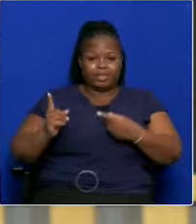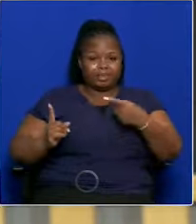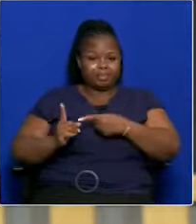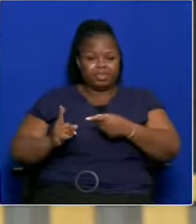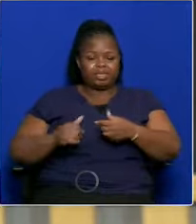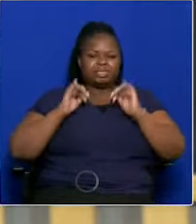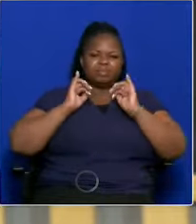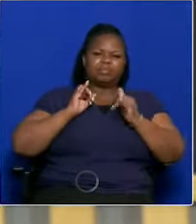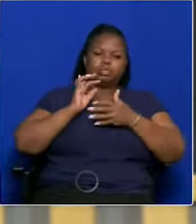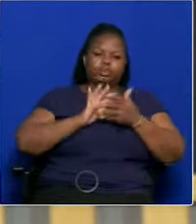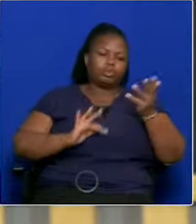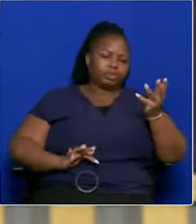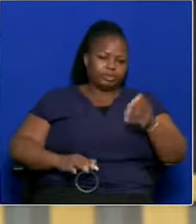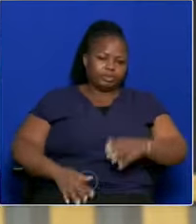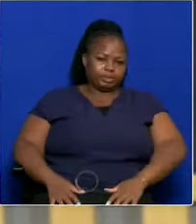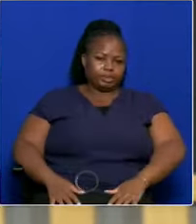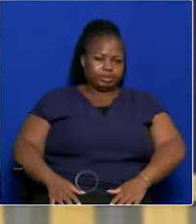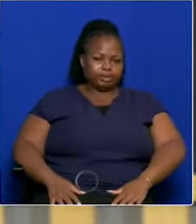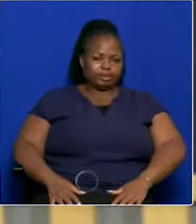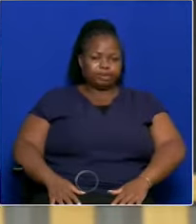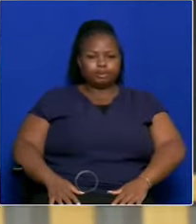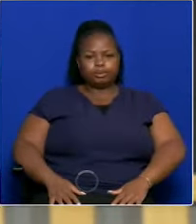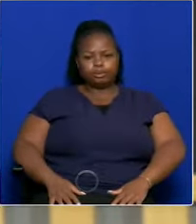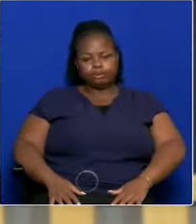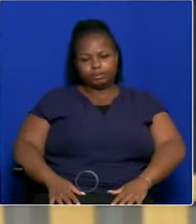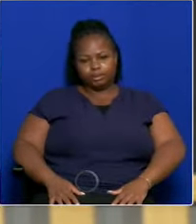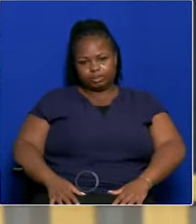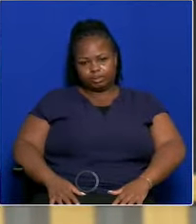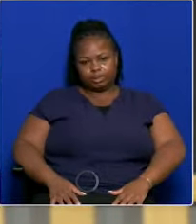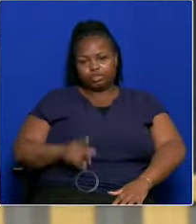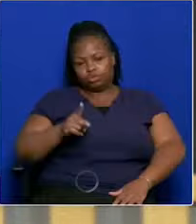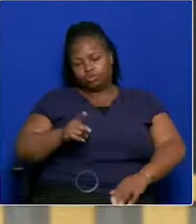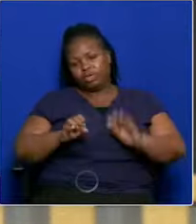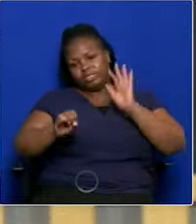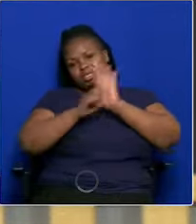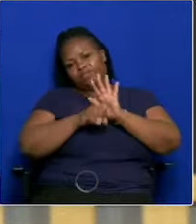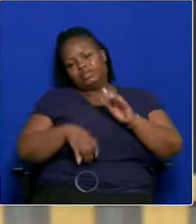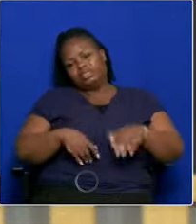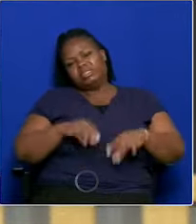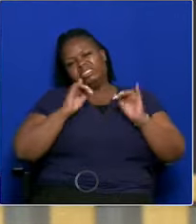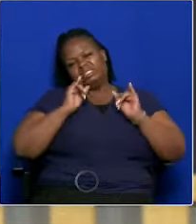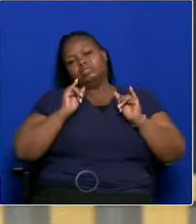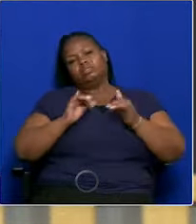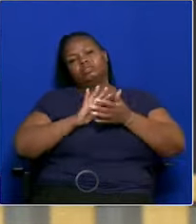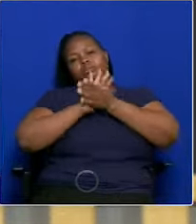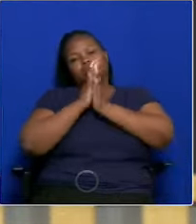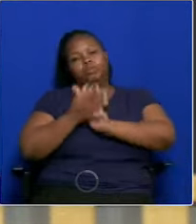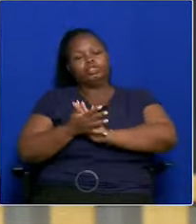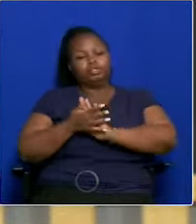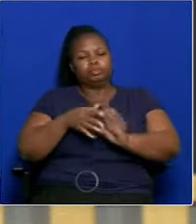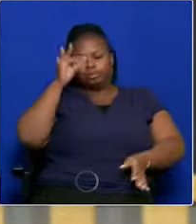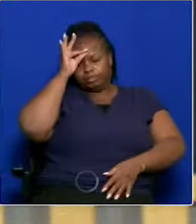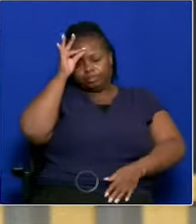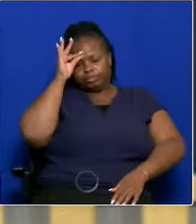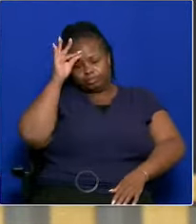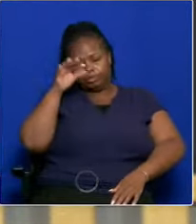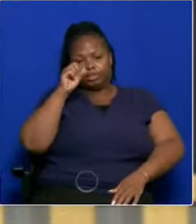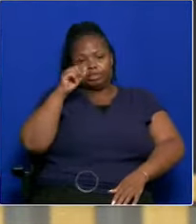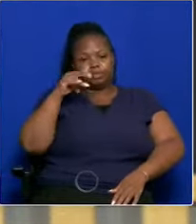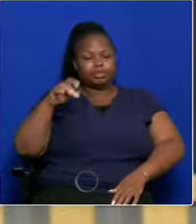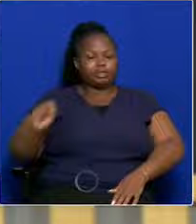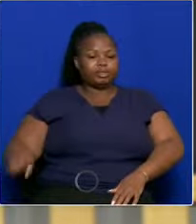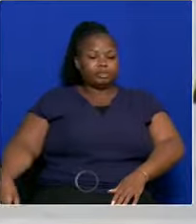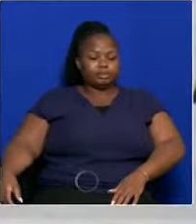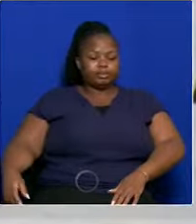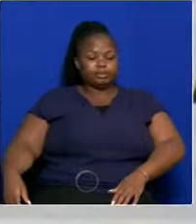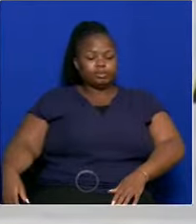you identify as being bad for the reputation of the SAPS that's playing out in the